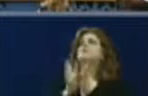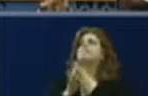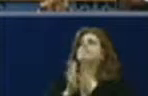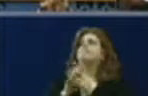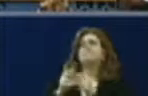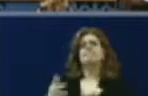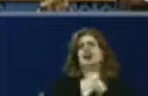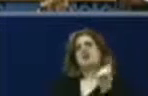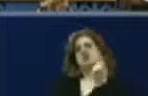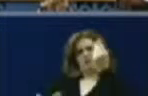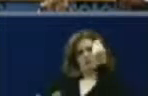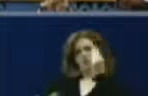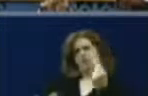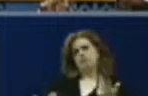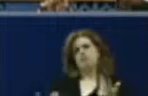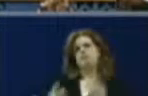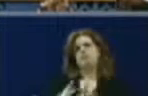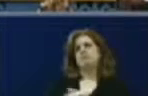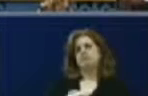And I would just say,